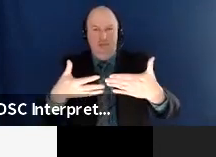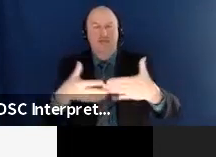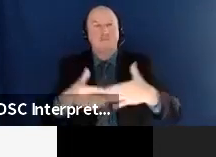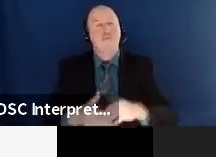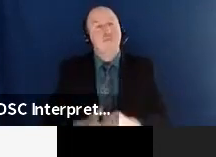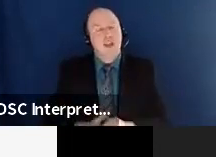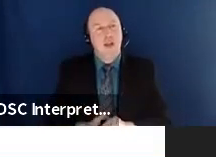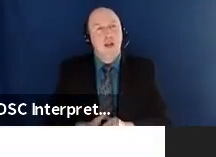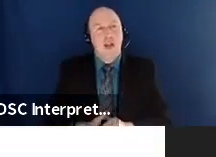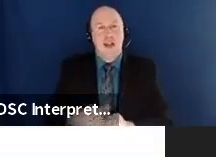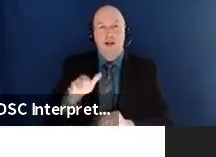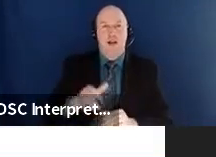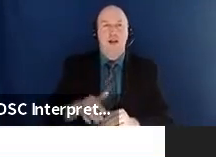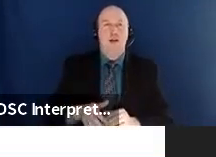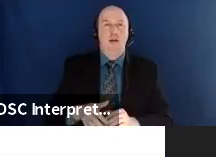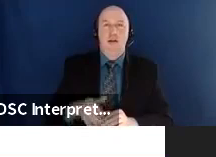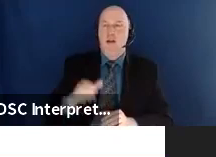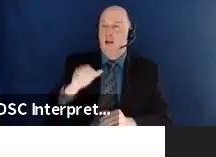process?